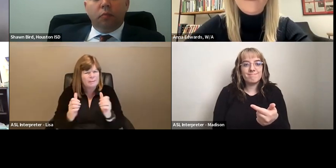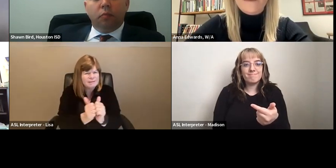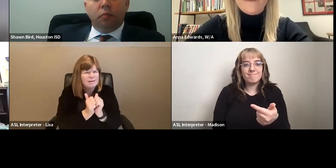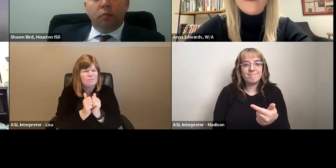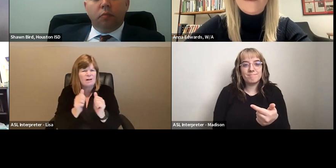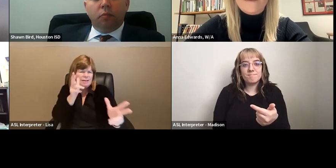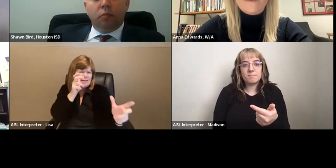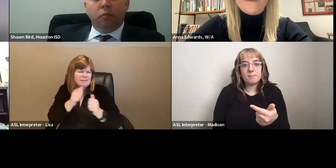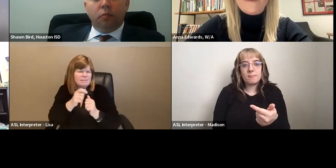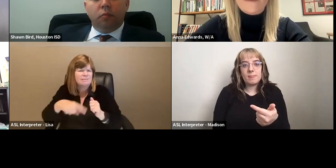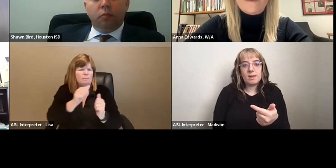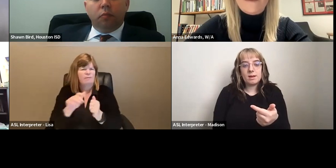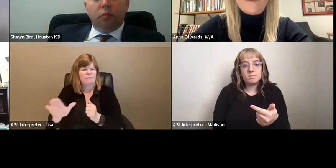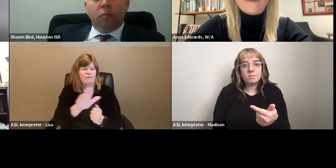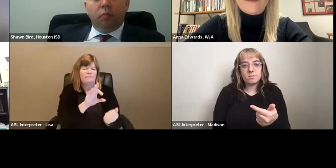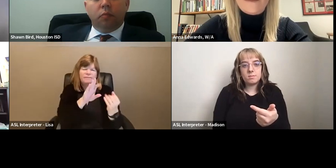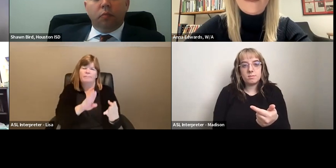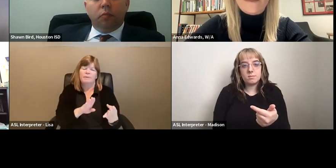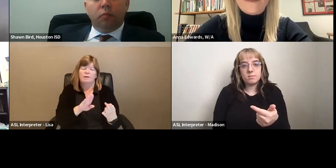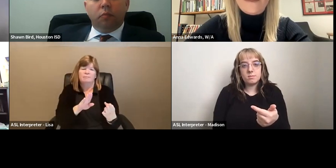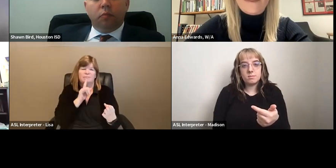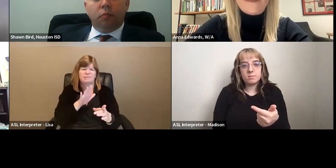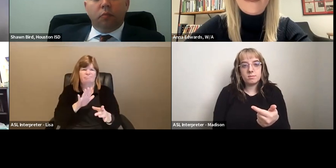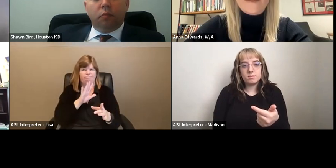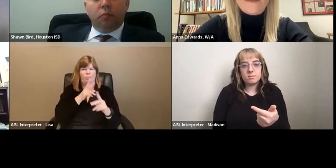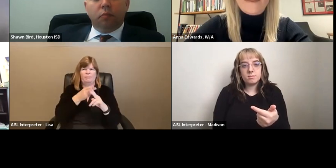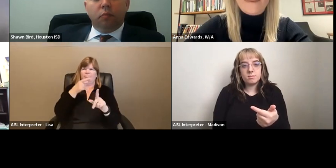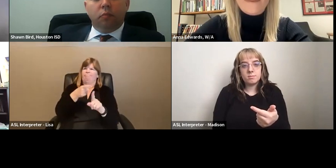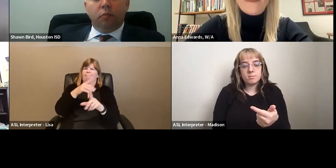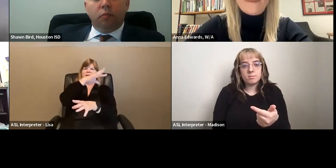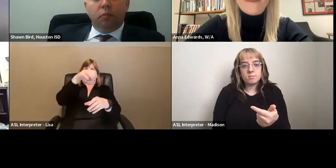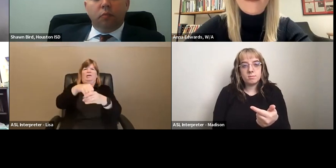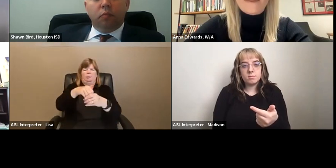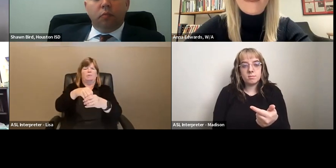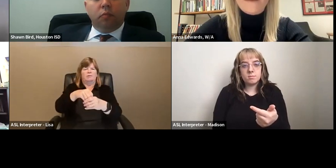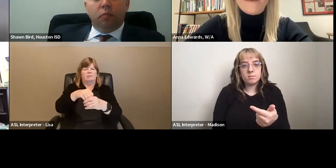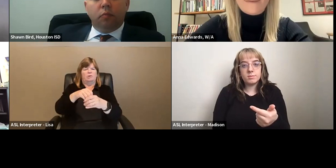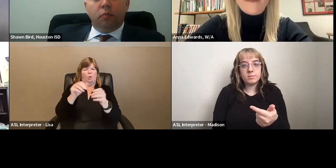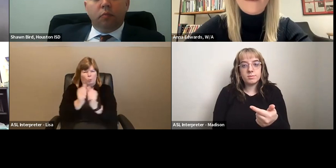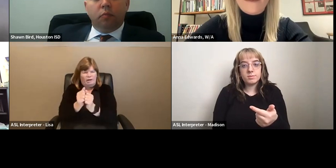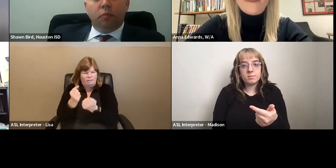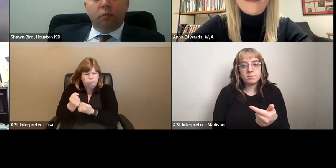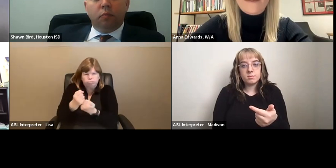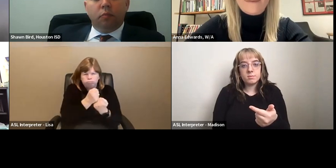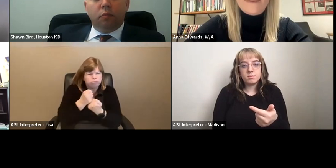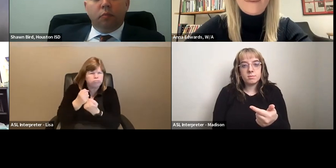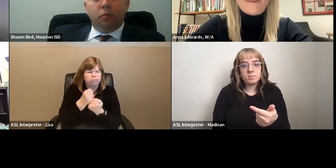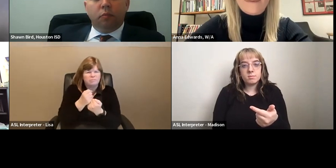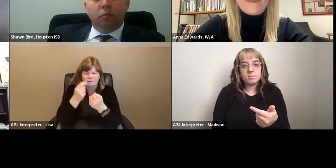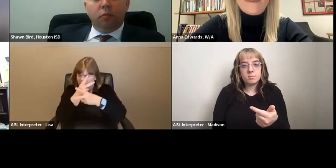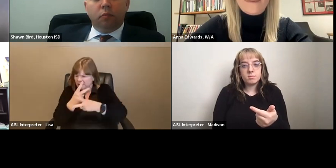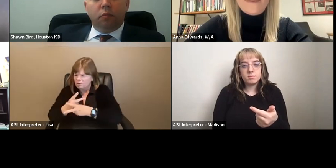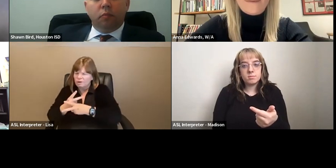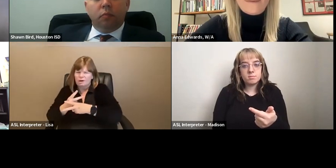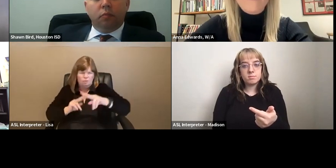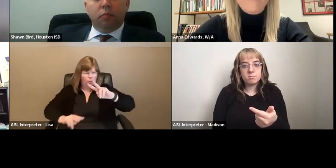their feedback. And it was around engagement. So walking with them, calibrating, taking a look at